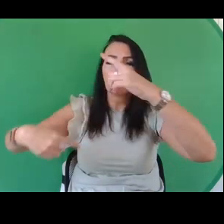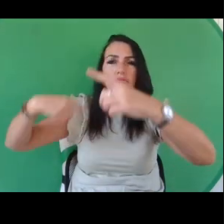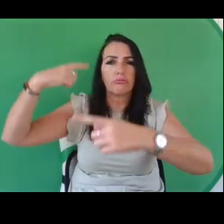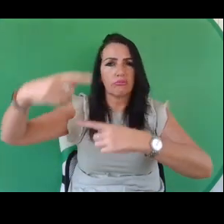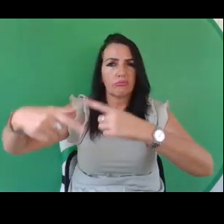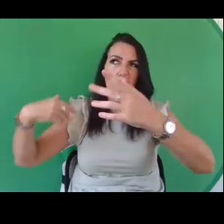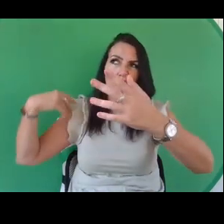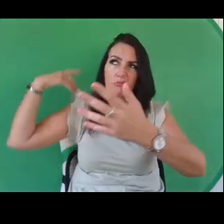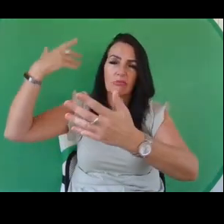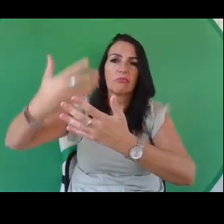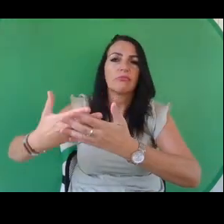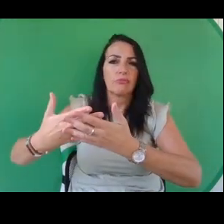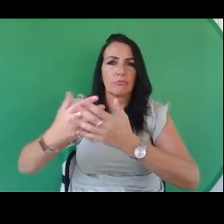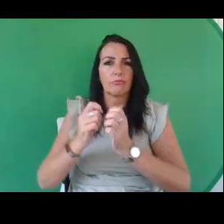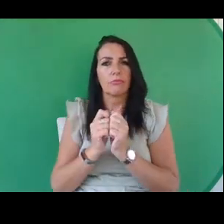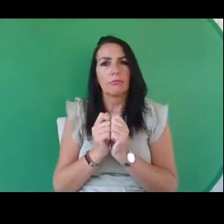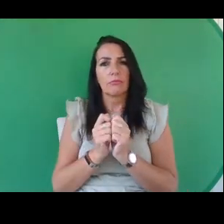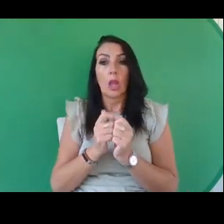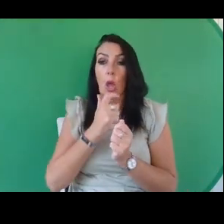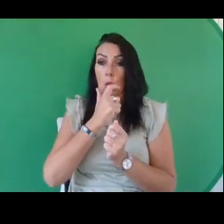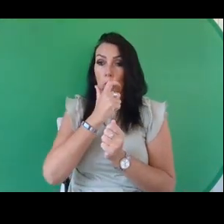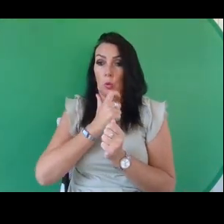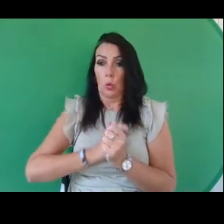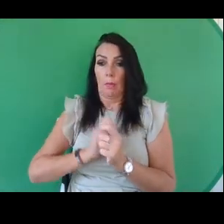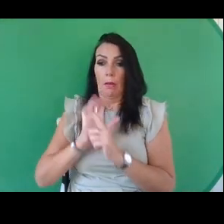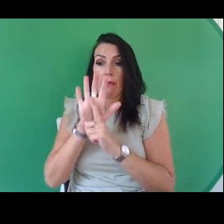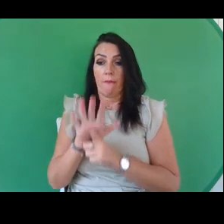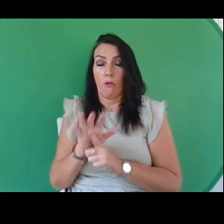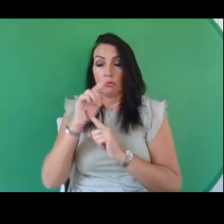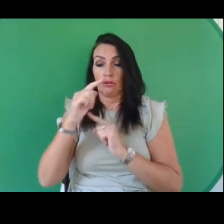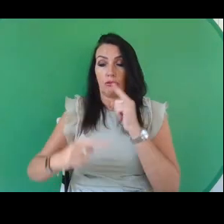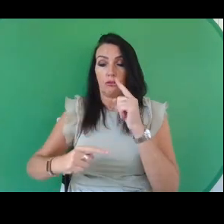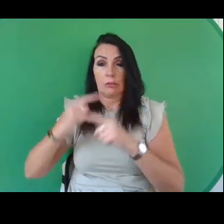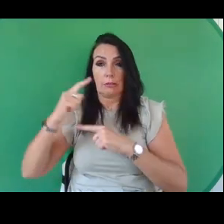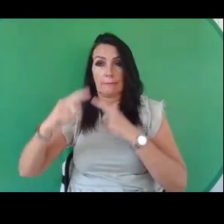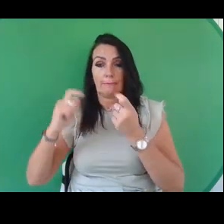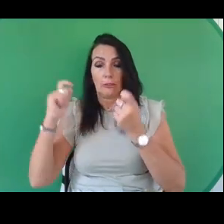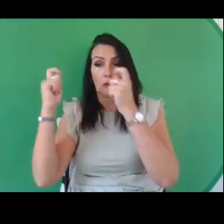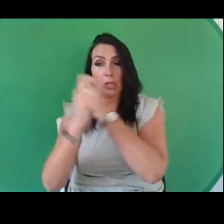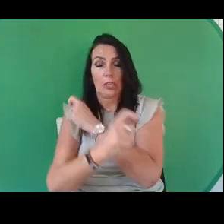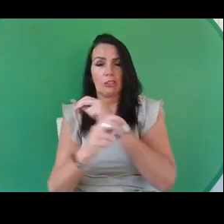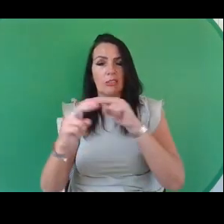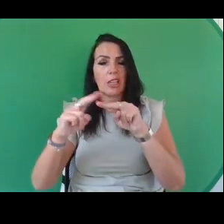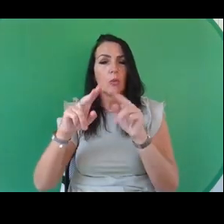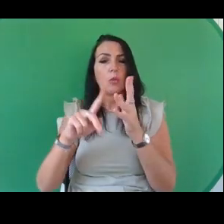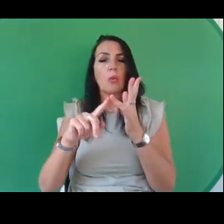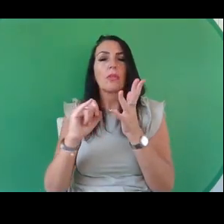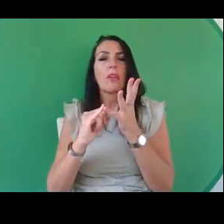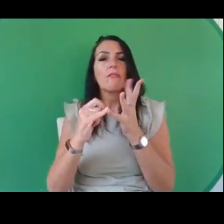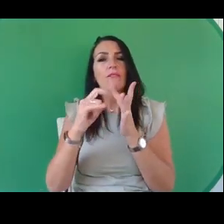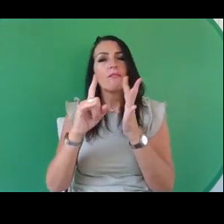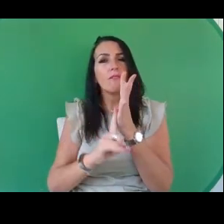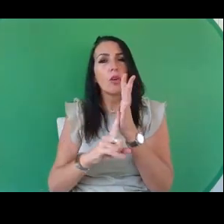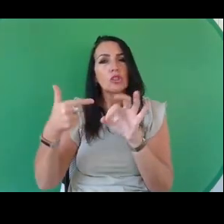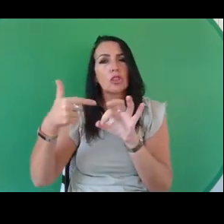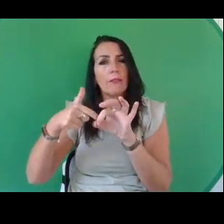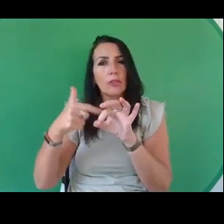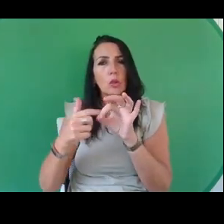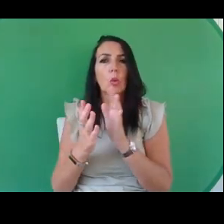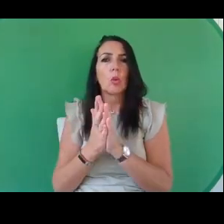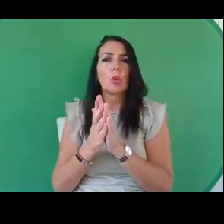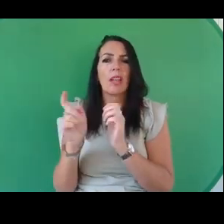history, human-induced climate change is directly linked to the amount of fossil fuels burned, aerosol released, and